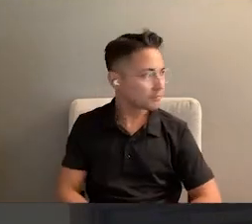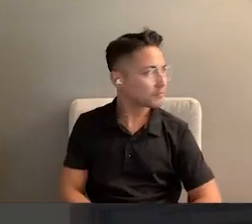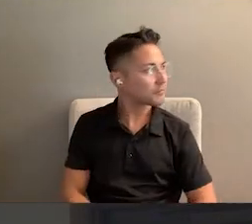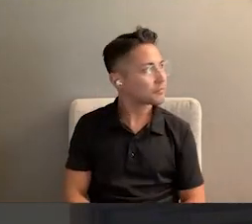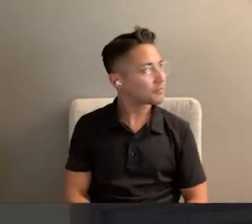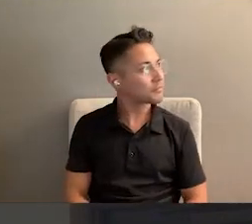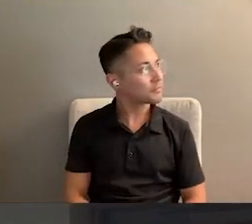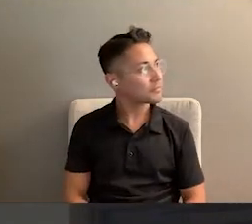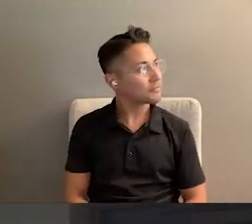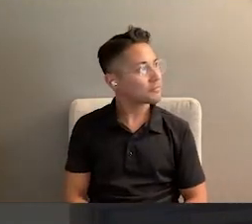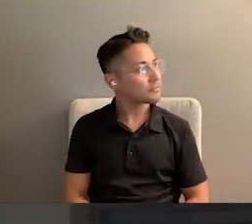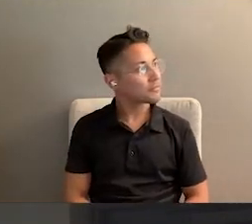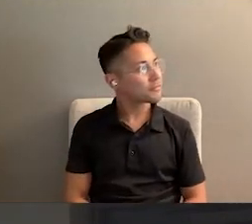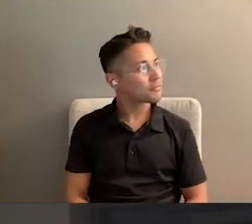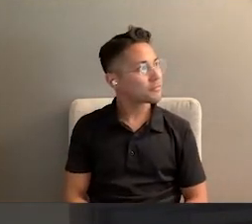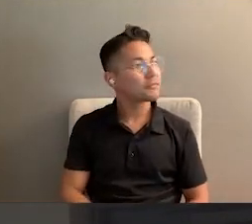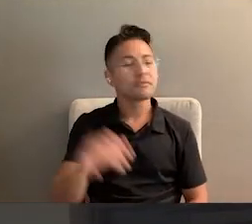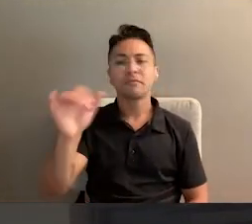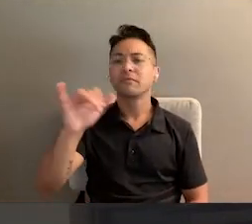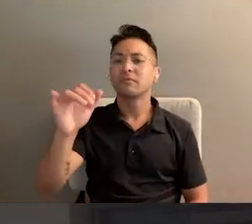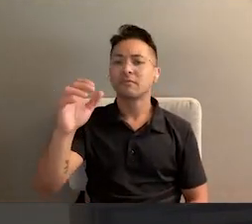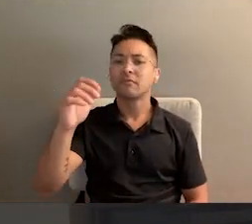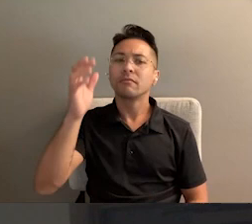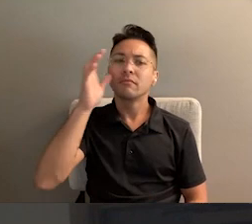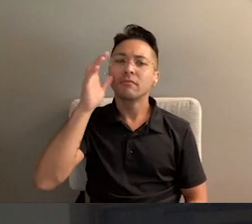us. We help you out.